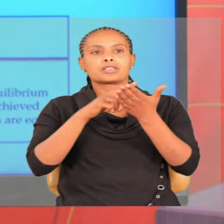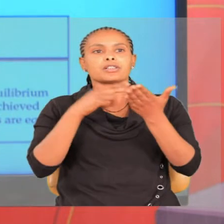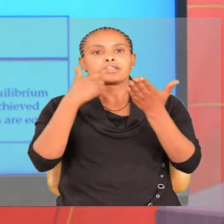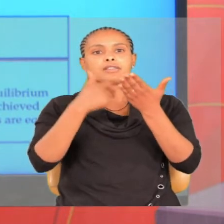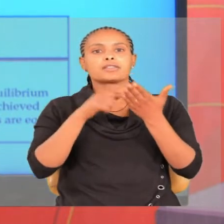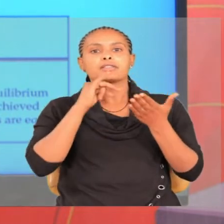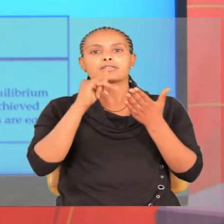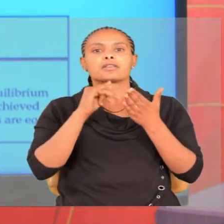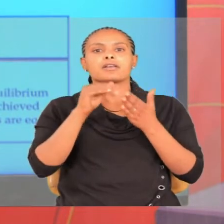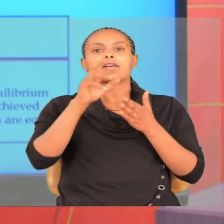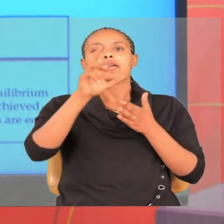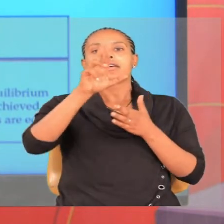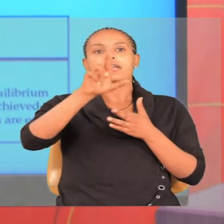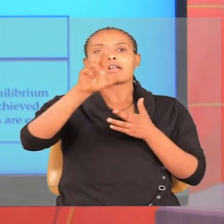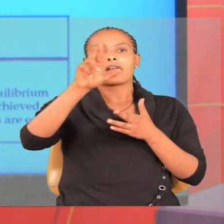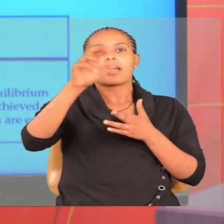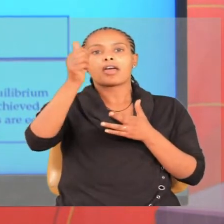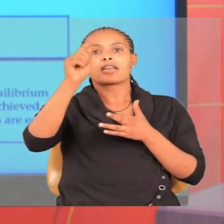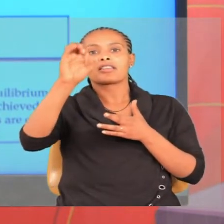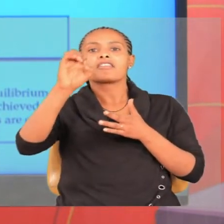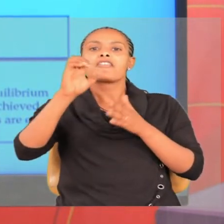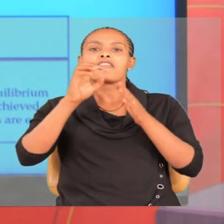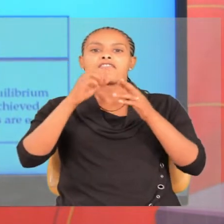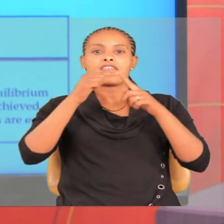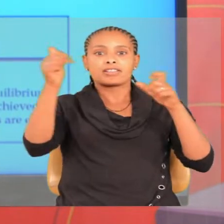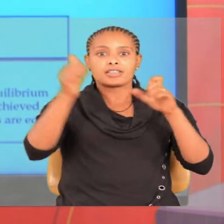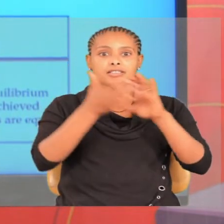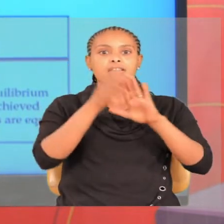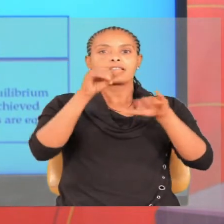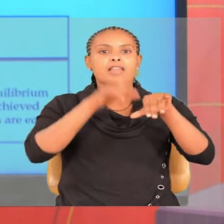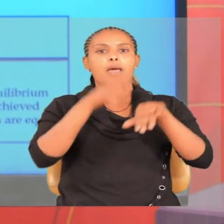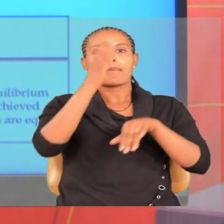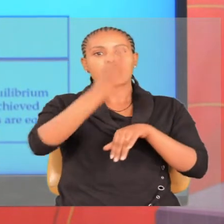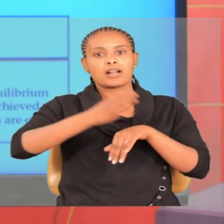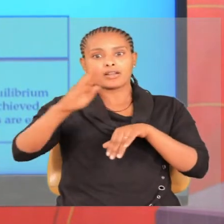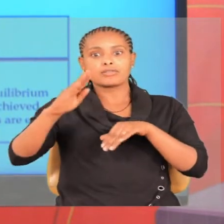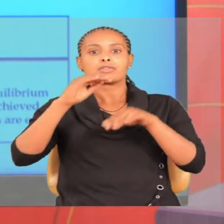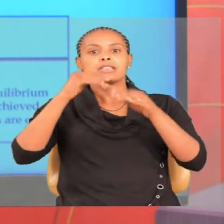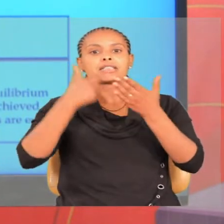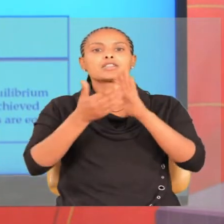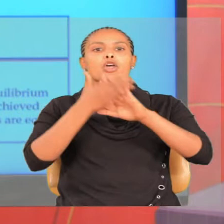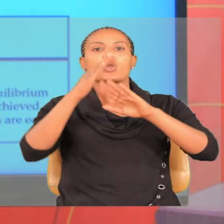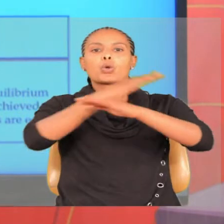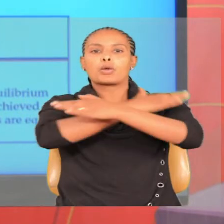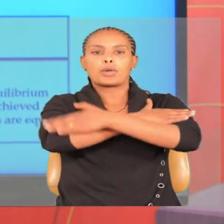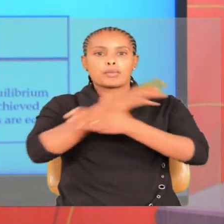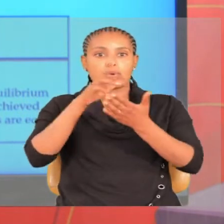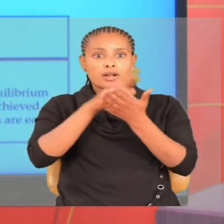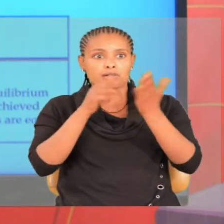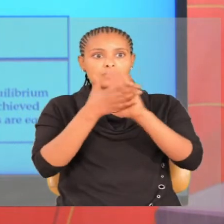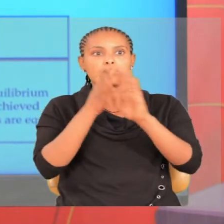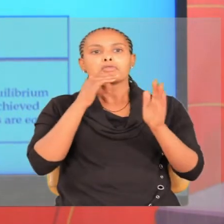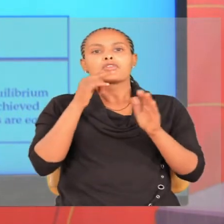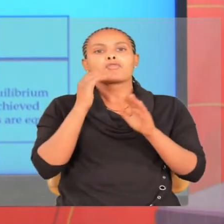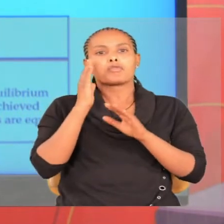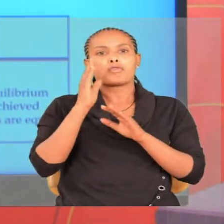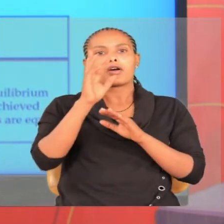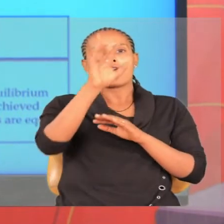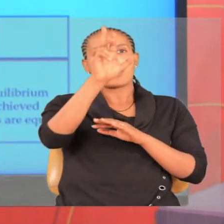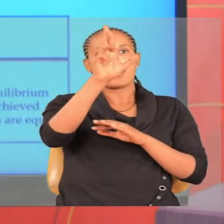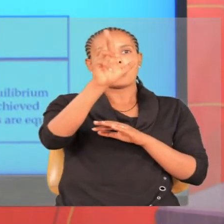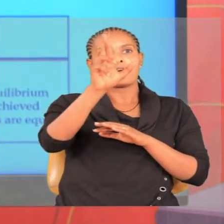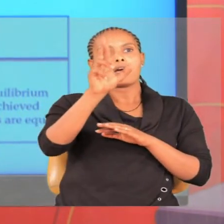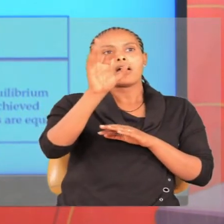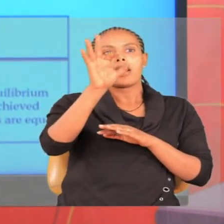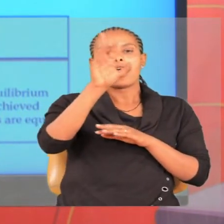This is rate versus time graph for this equilibrium reaction. You see, forward rates depend